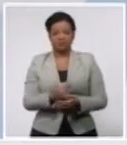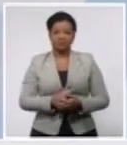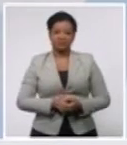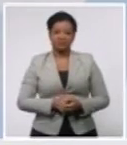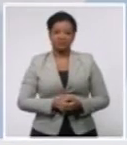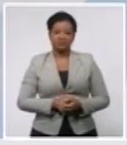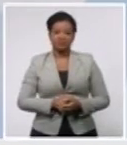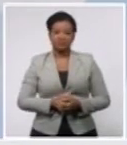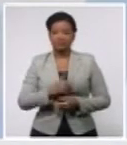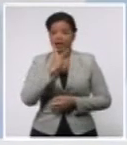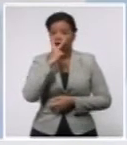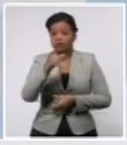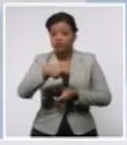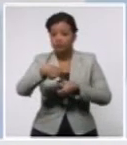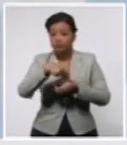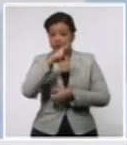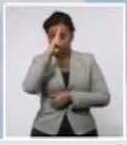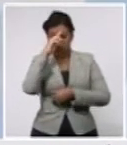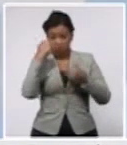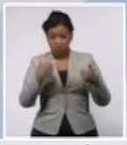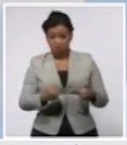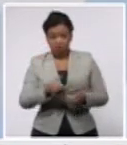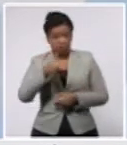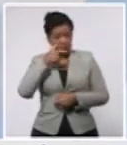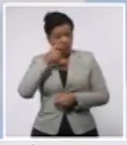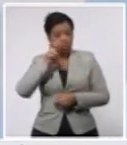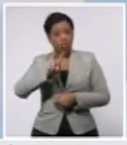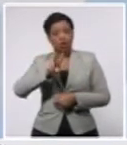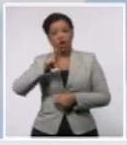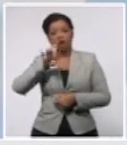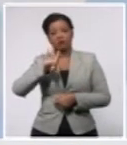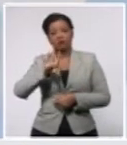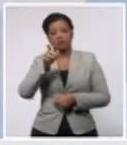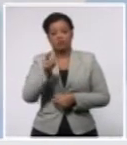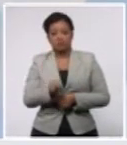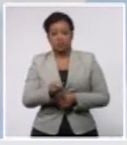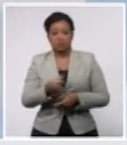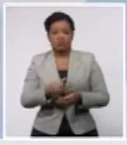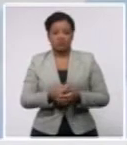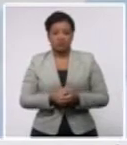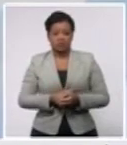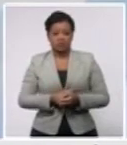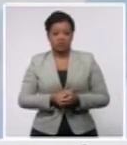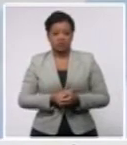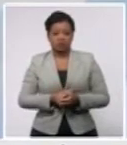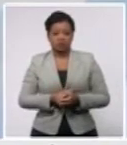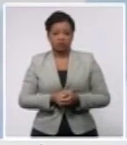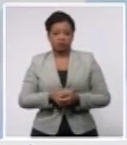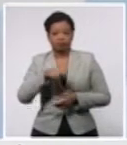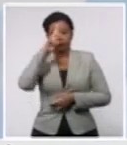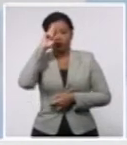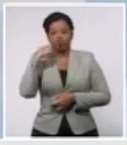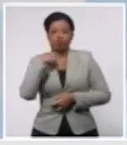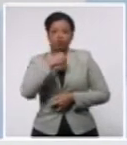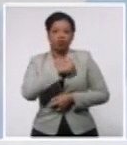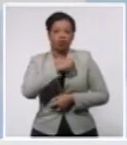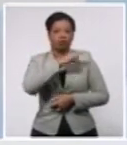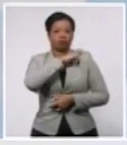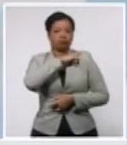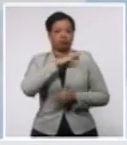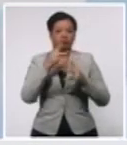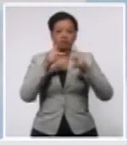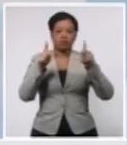suspects, 69 are confirmed active cases. In our primary healthcare system, our professionals and specialists